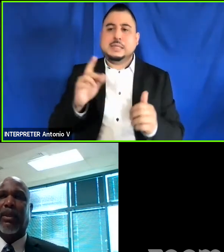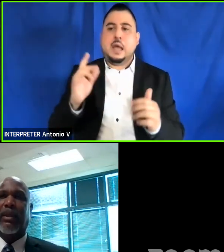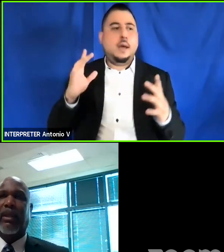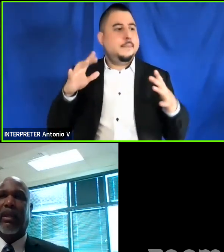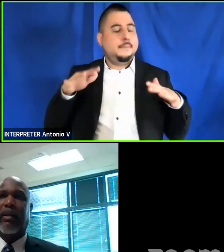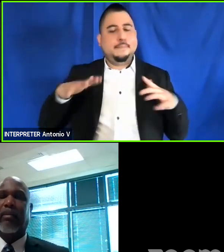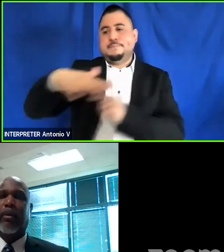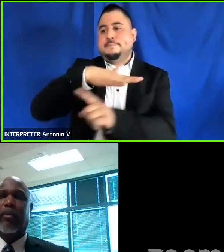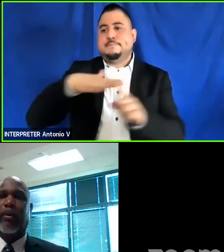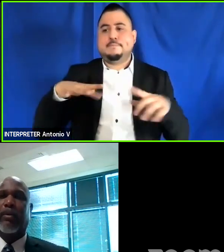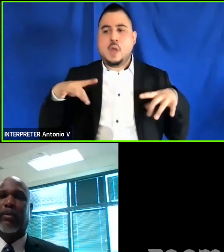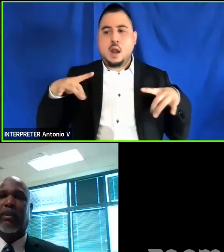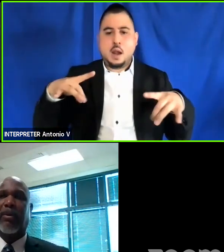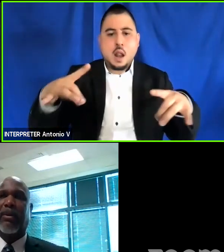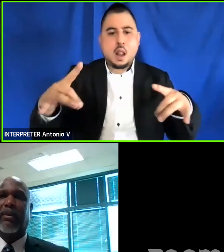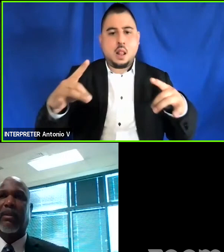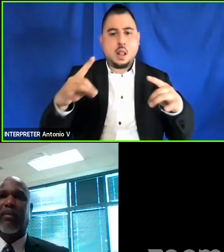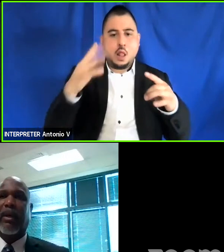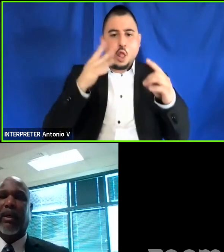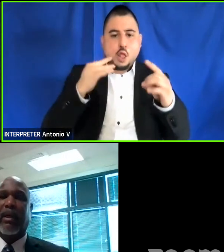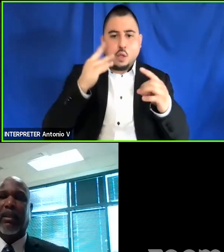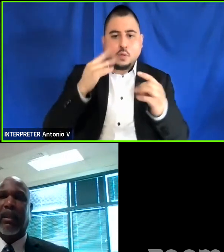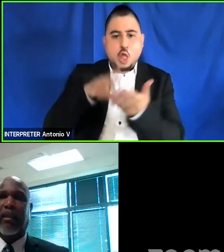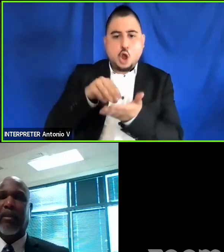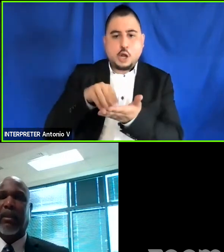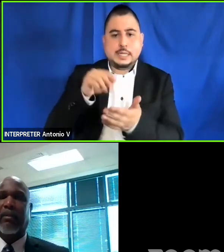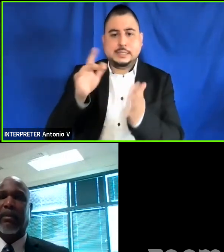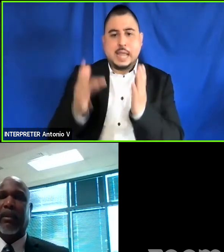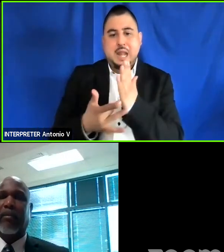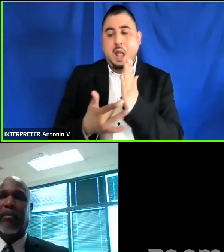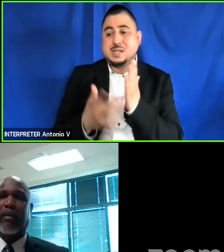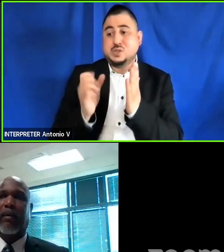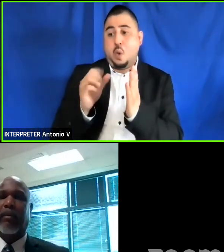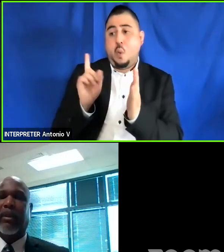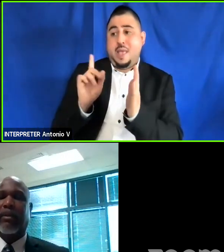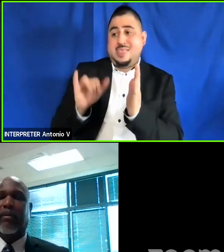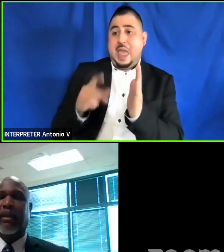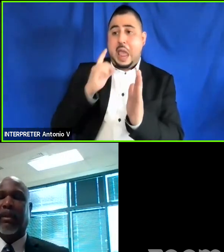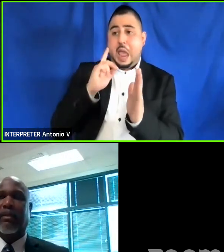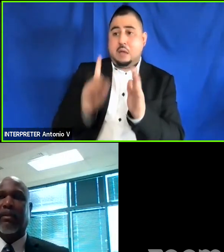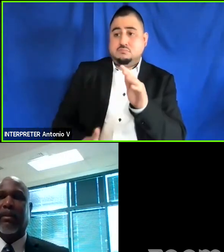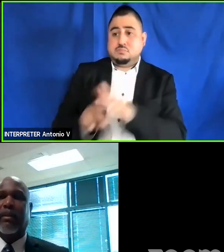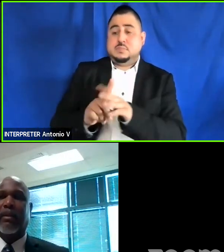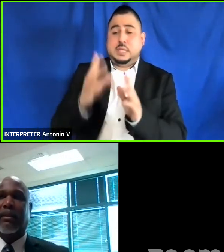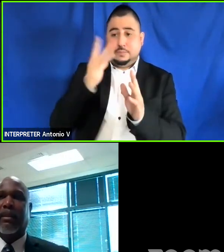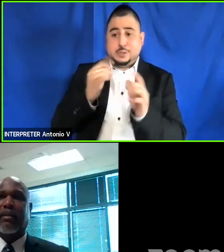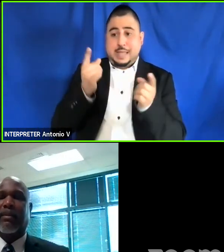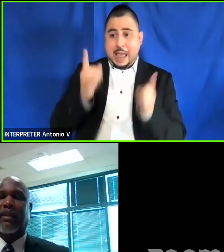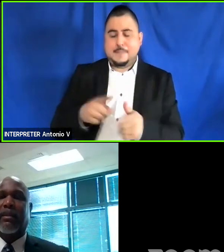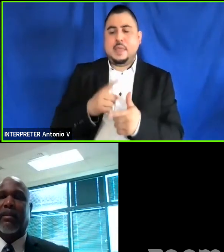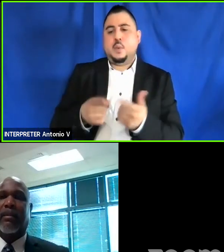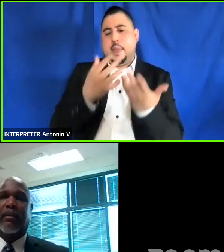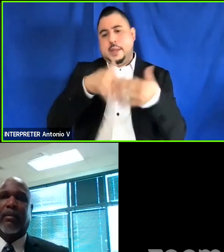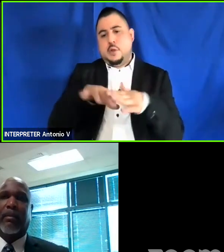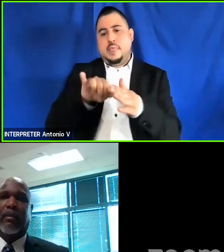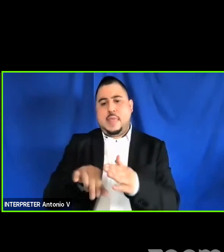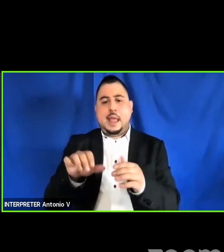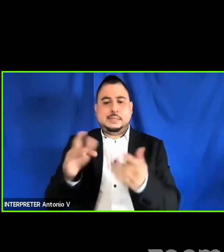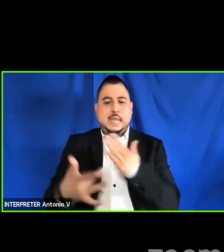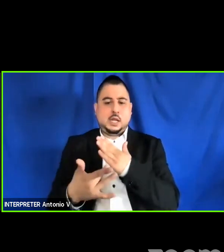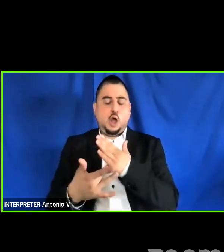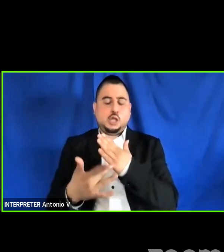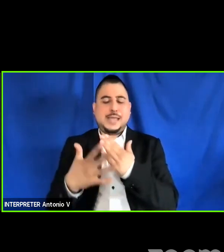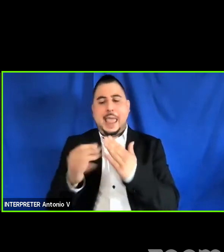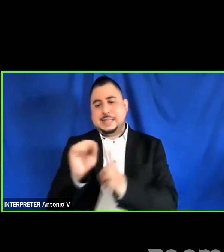as we incur more and more of those experiences and recognize that they need to be dealt with, they will hopefully be integrated into the systems.